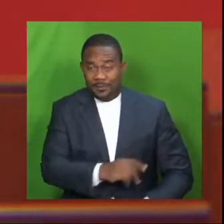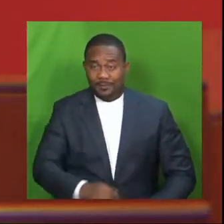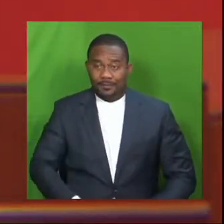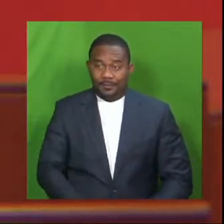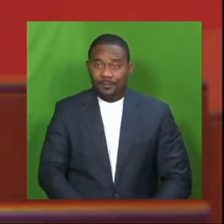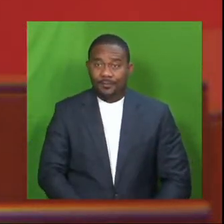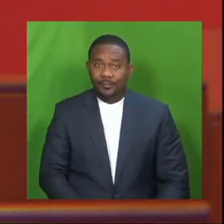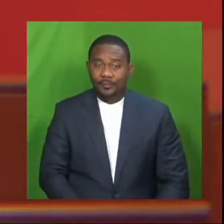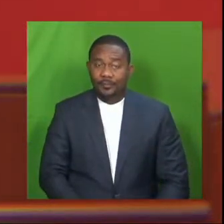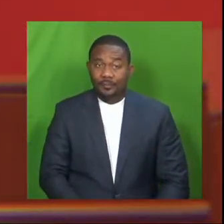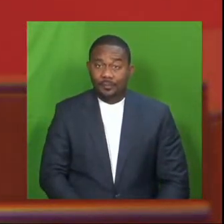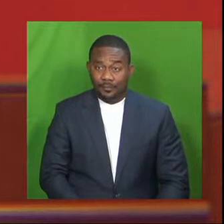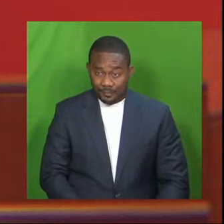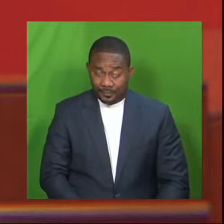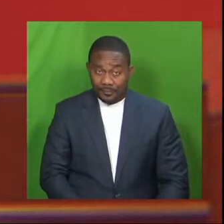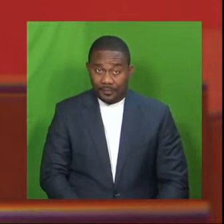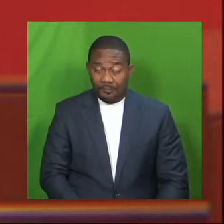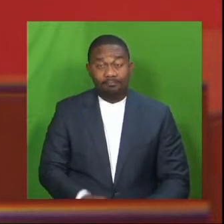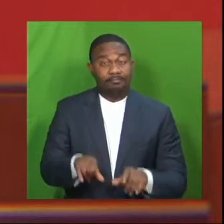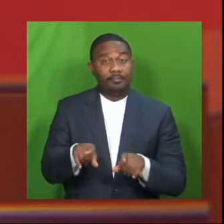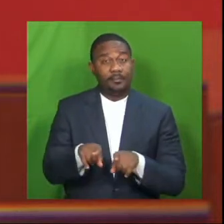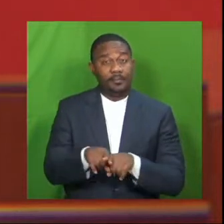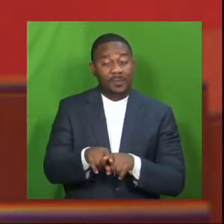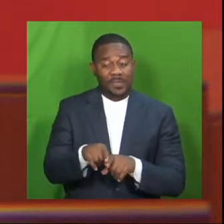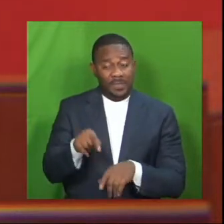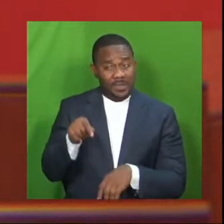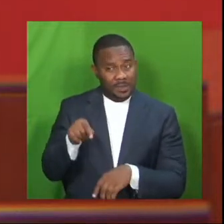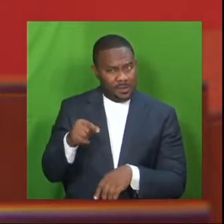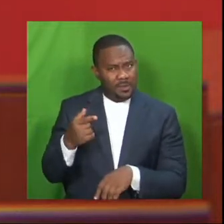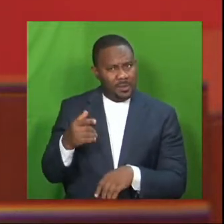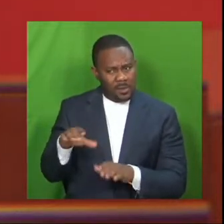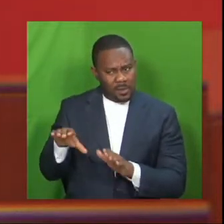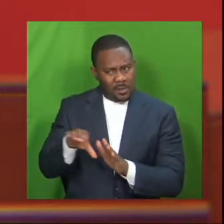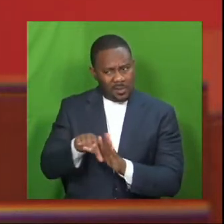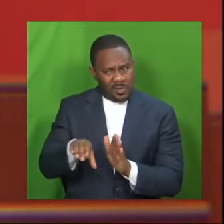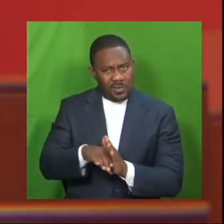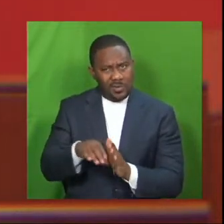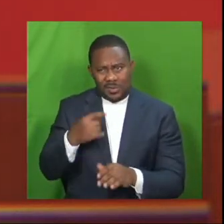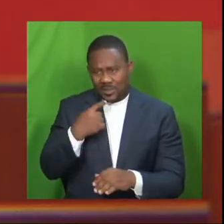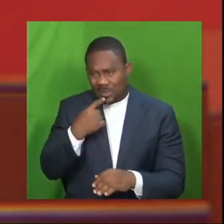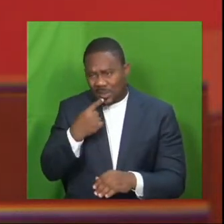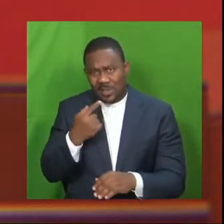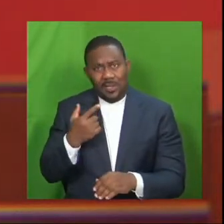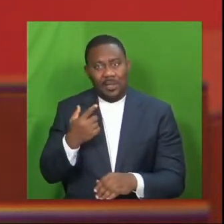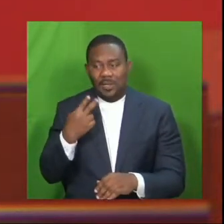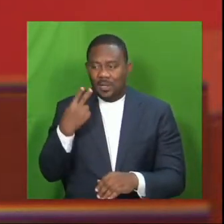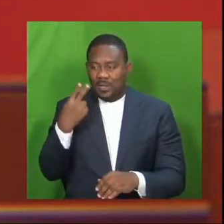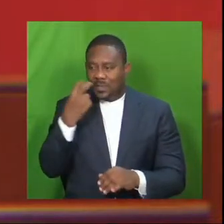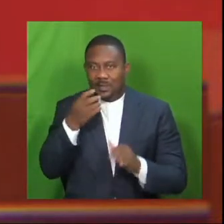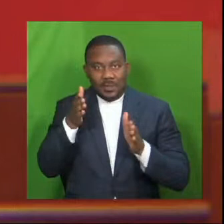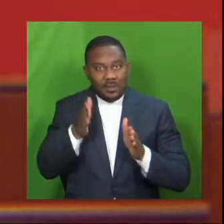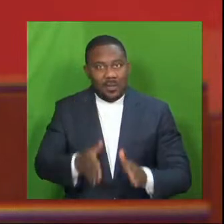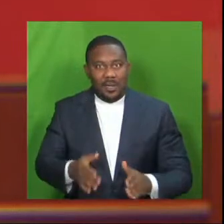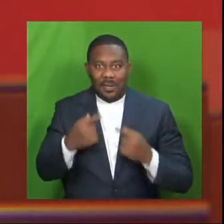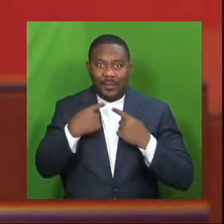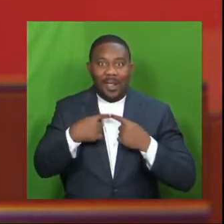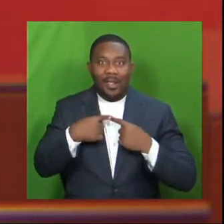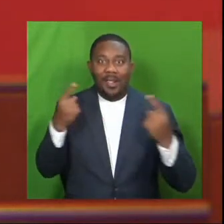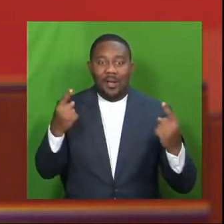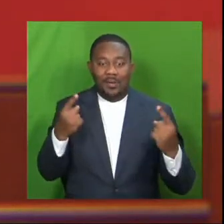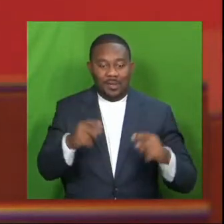And by the constitutional provision, it's the Speaker that can declare the seat as what?